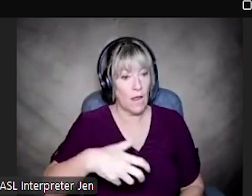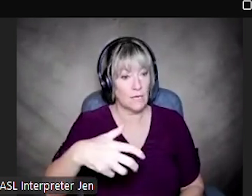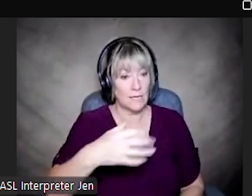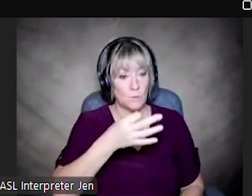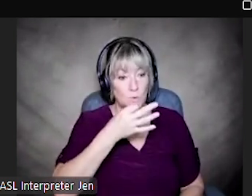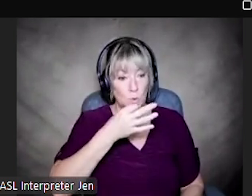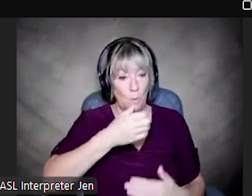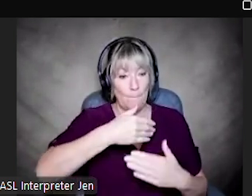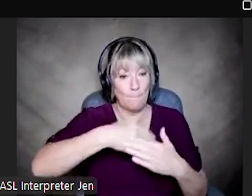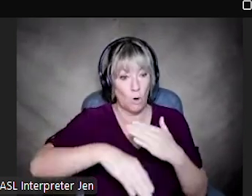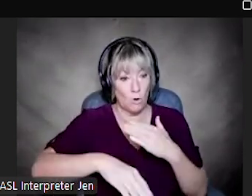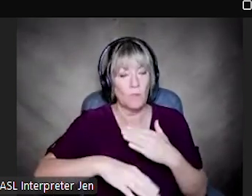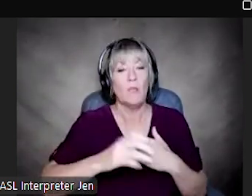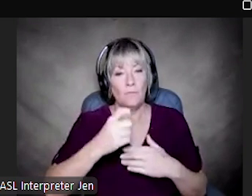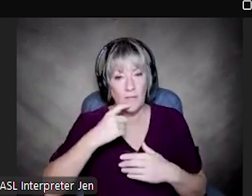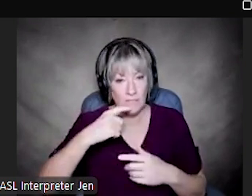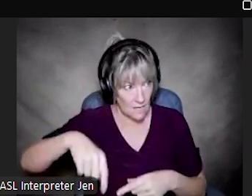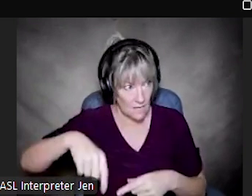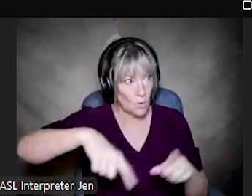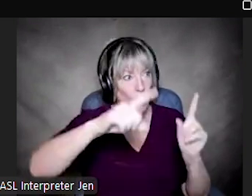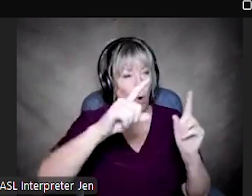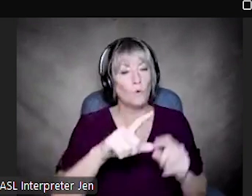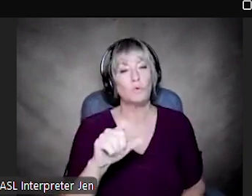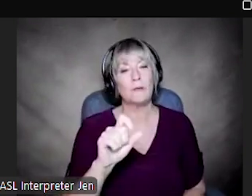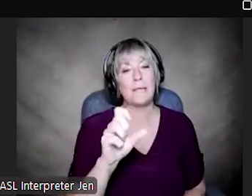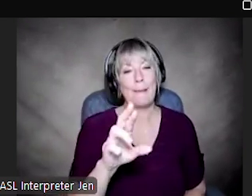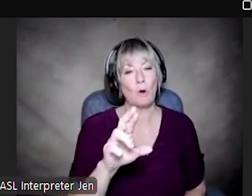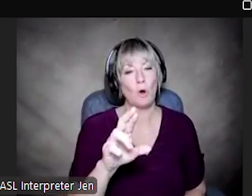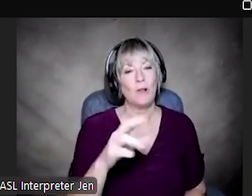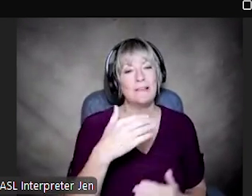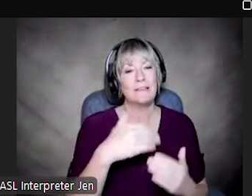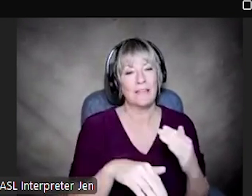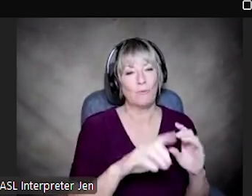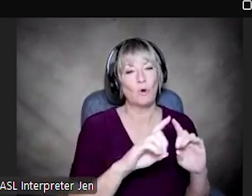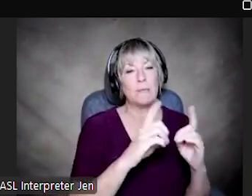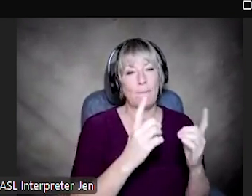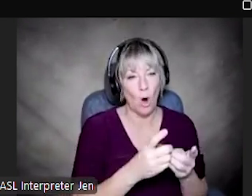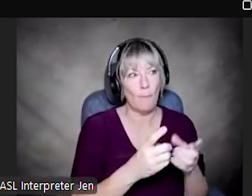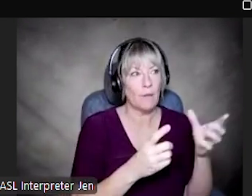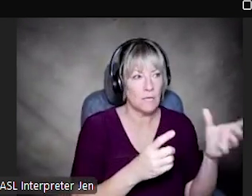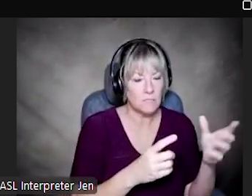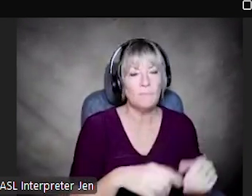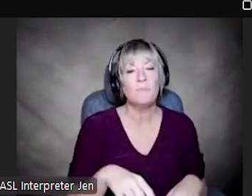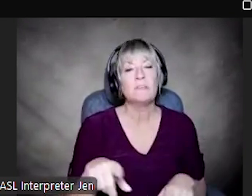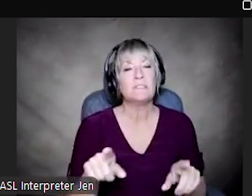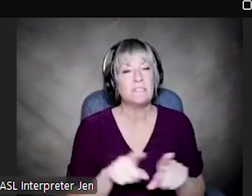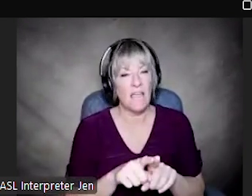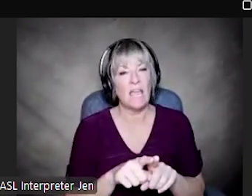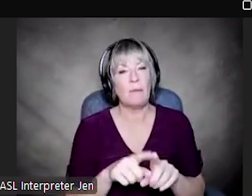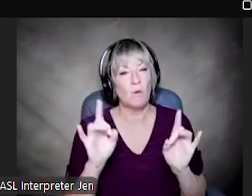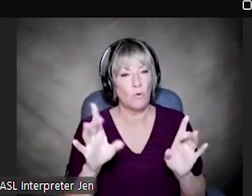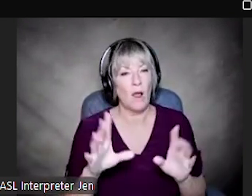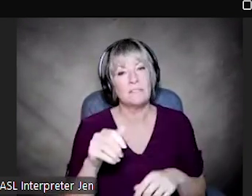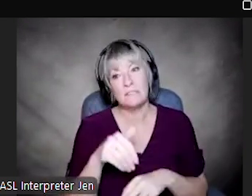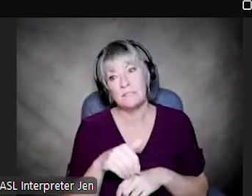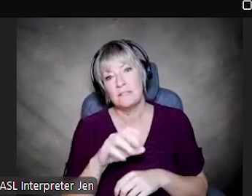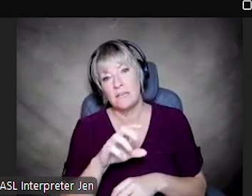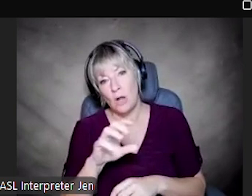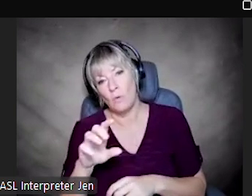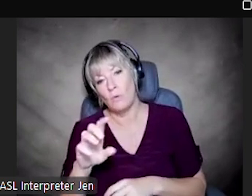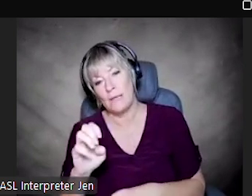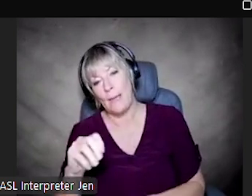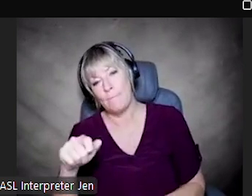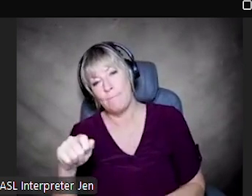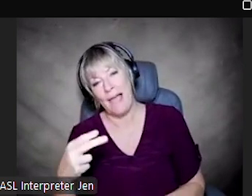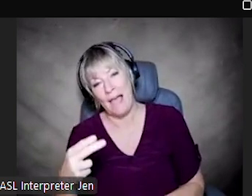have a baby, they would say, let's get you to labor and delivery. Same thing with a crisis, they can move you to the empath unit. Many empath units also can take